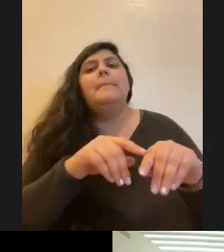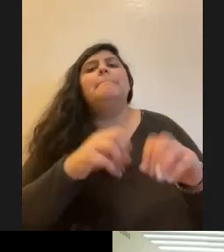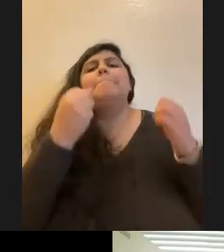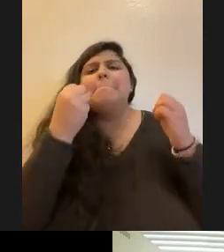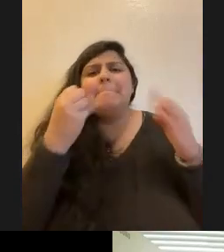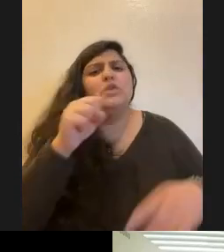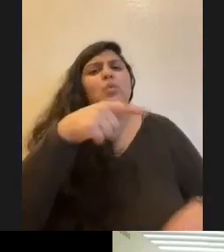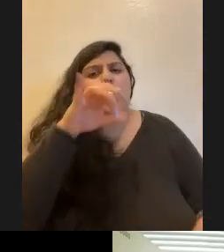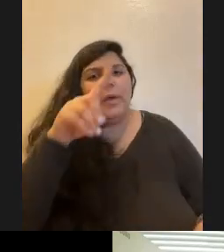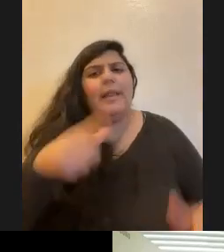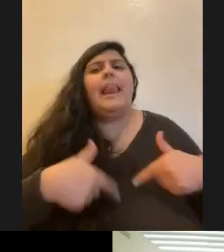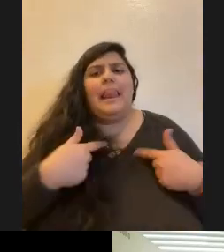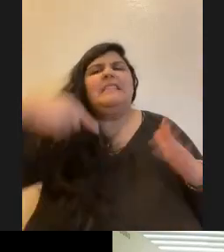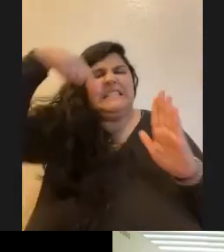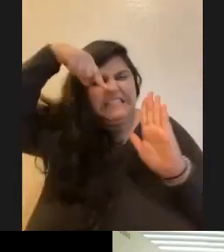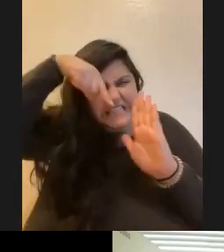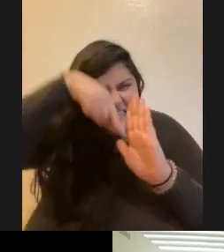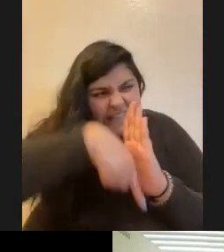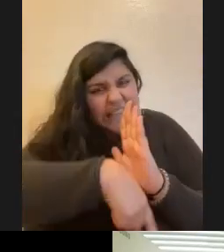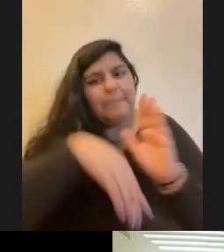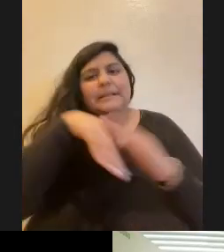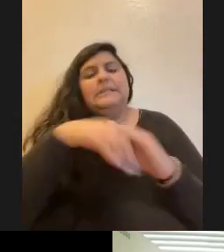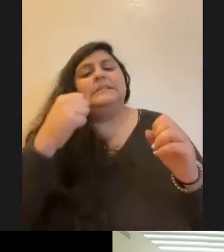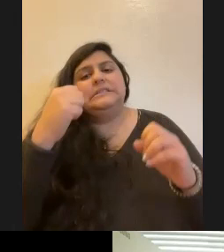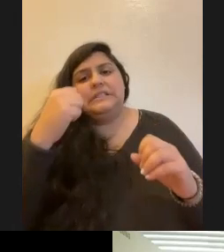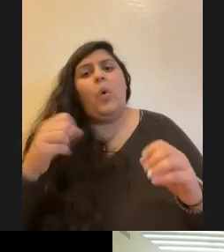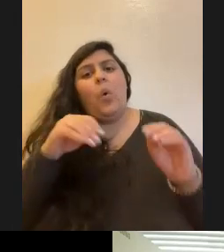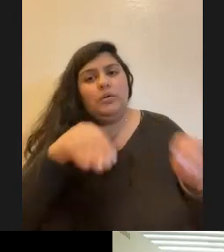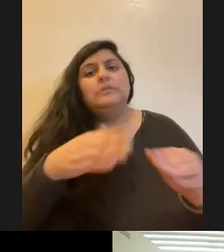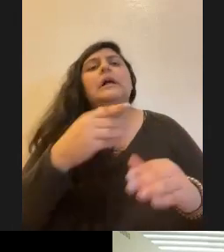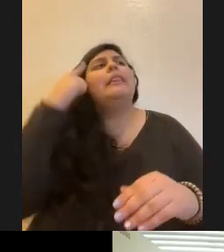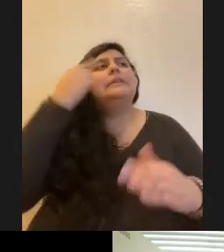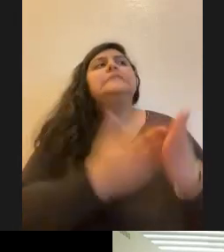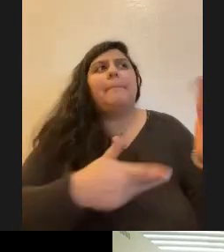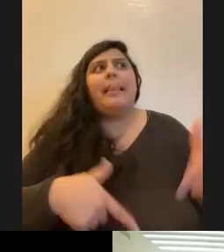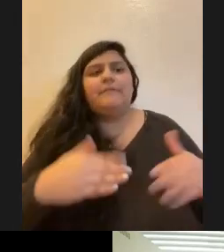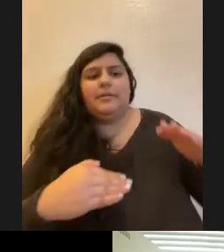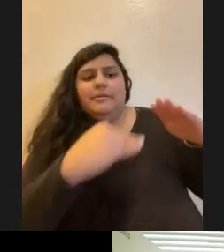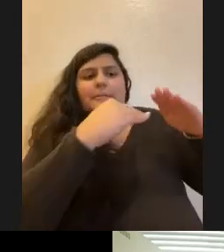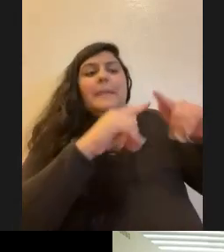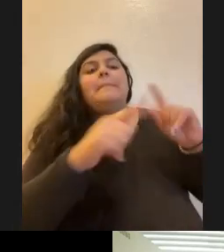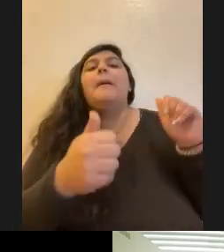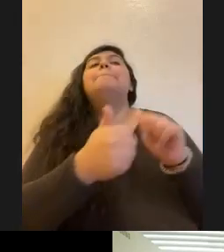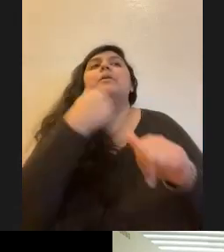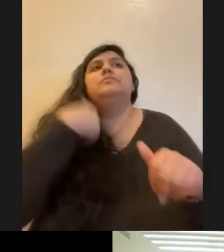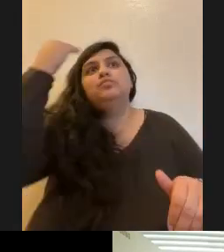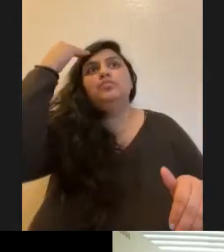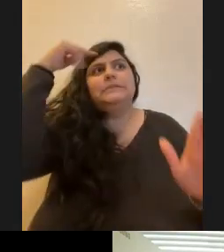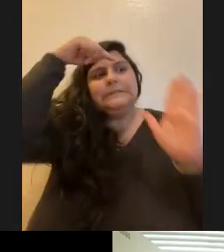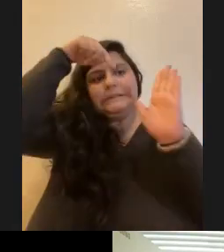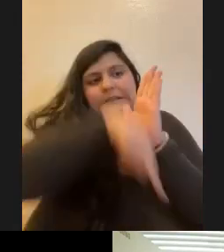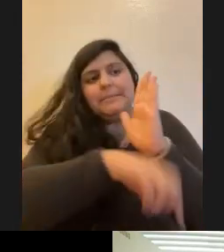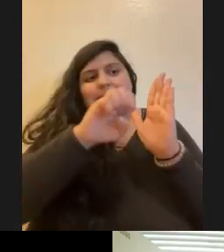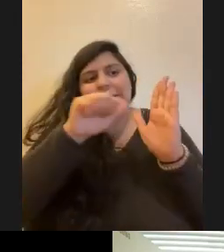live deep in the Southern Ocean. I'm sure some live shallow too, but I'm most familiar with deep sea ones that live in the Southern Ocean that don't really go